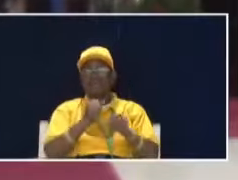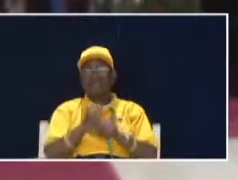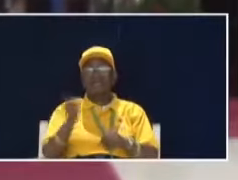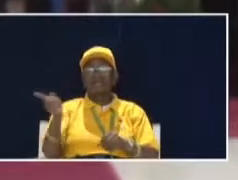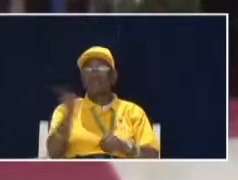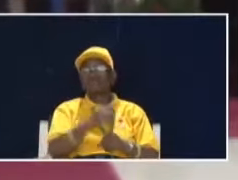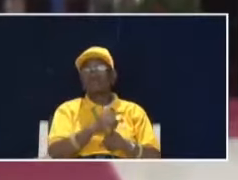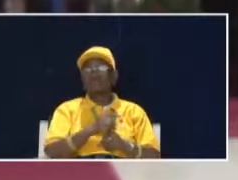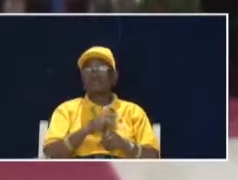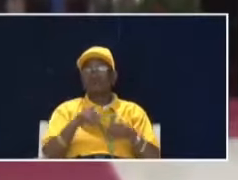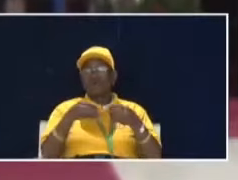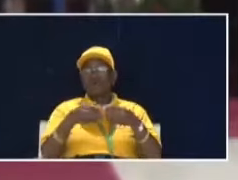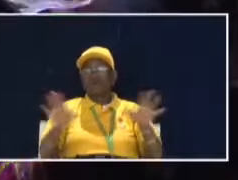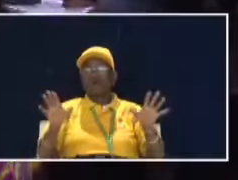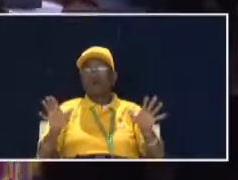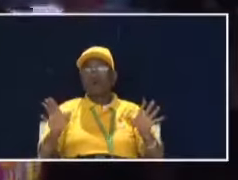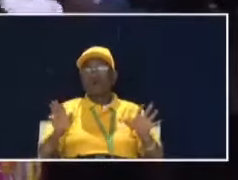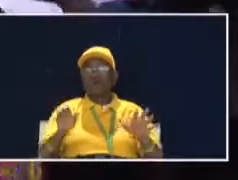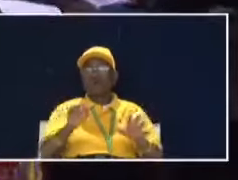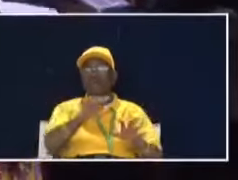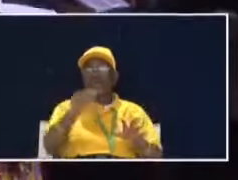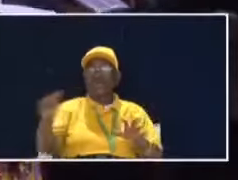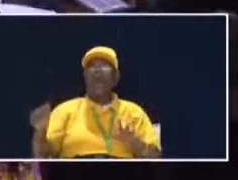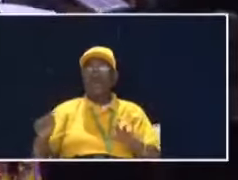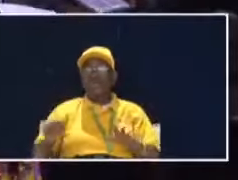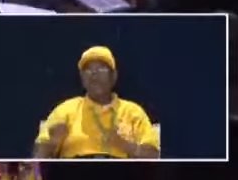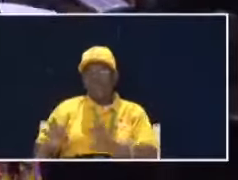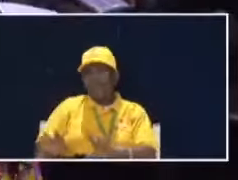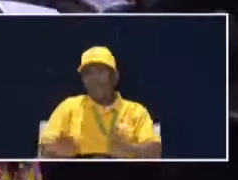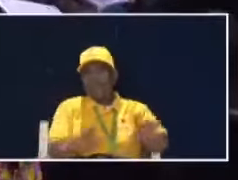This year I will give you an ocean."